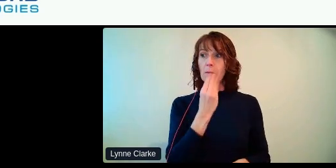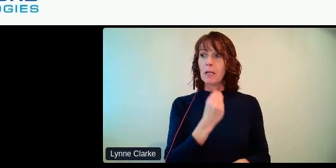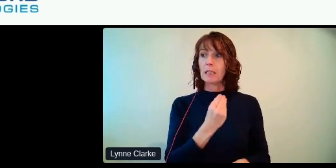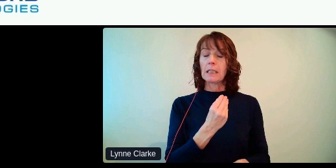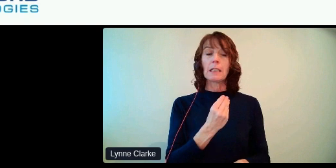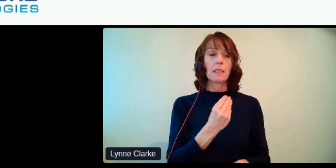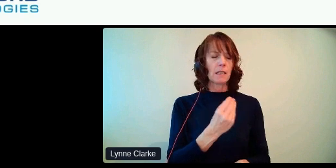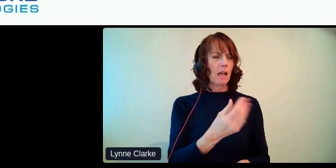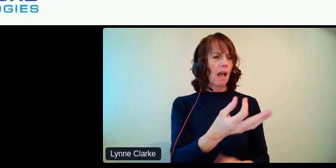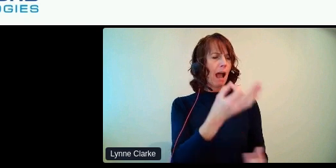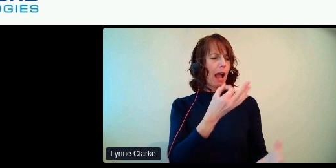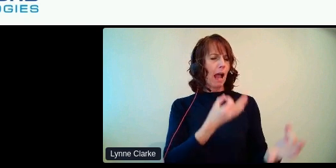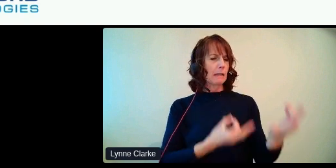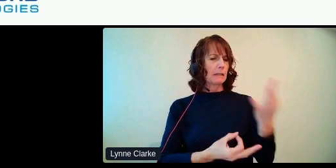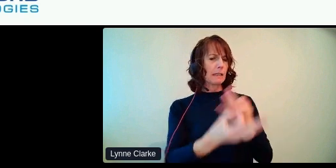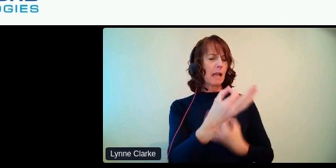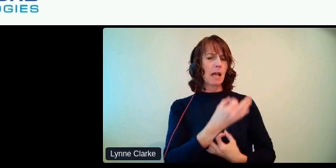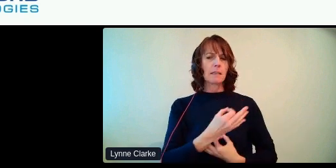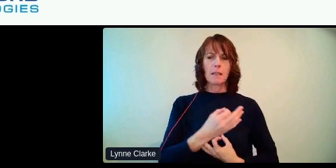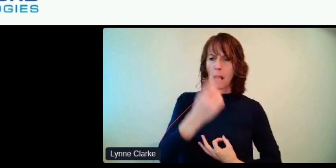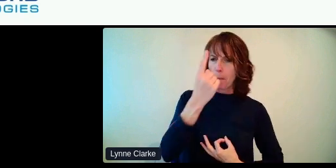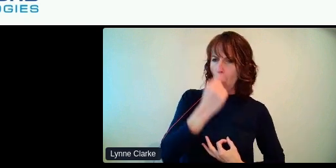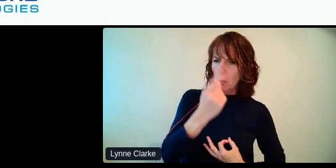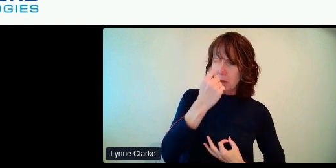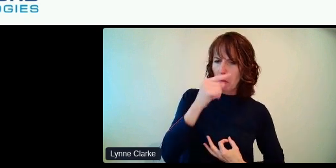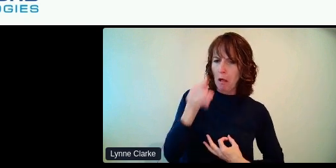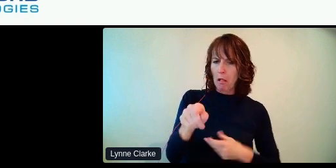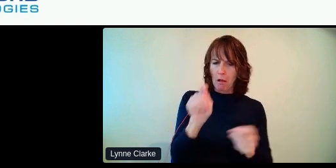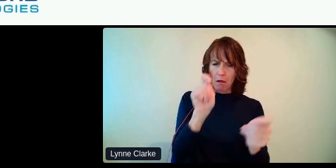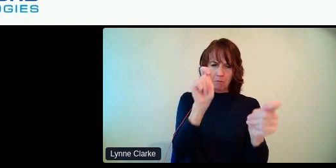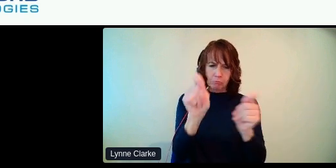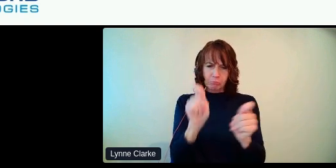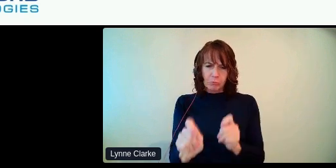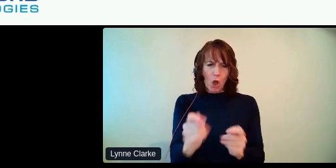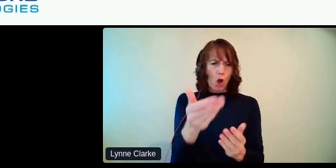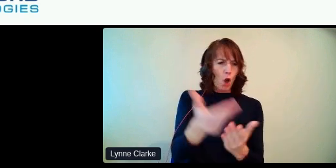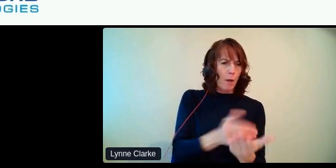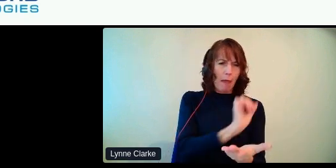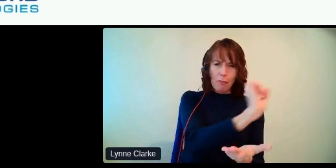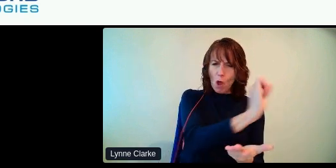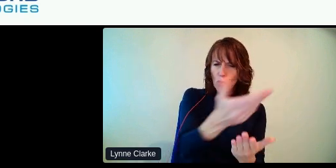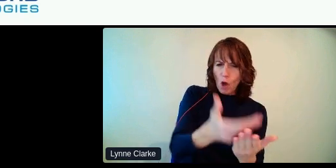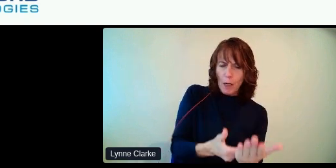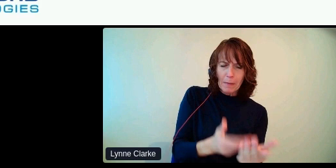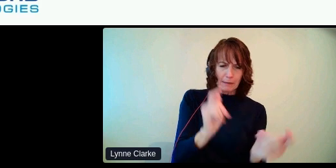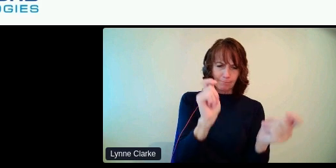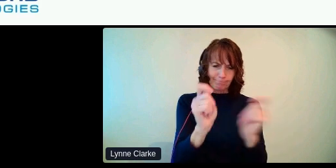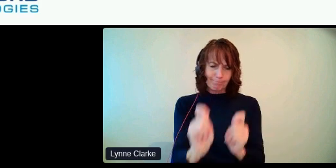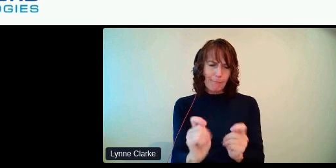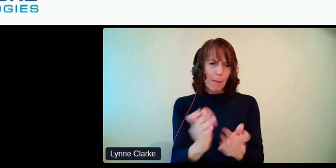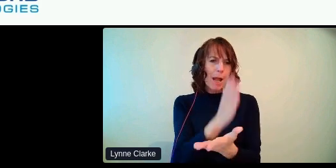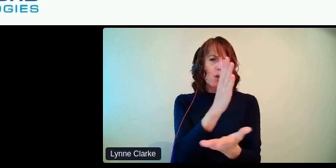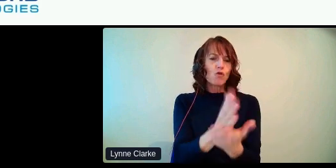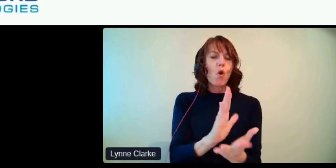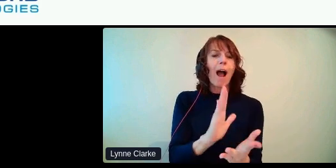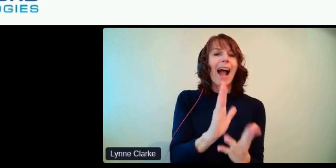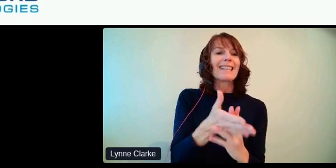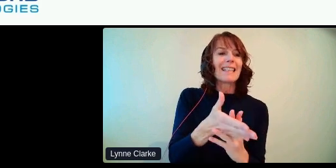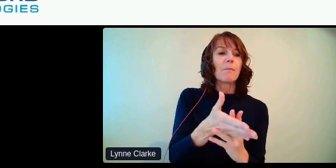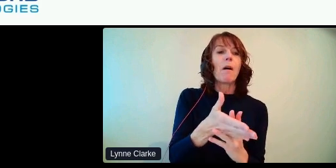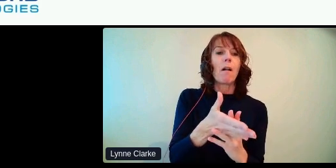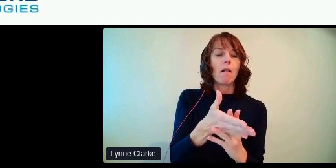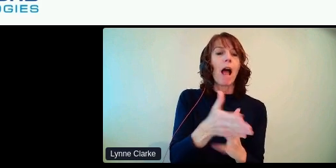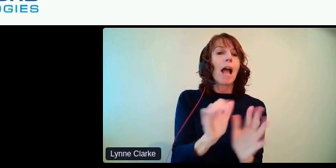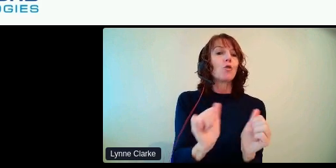us about whether or not we could do things with their documents to make sure they were suitable for